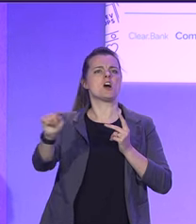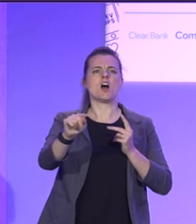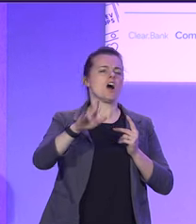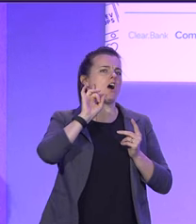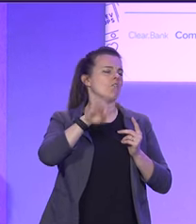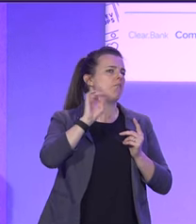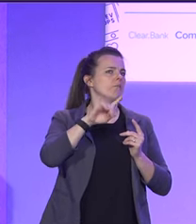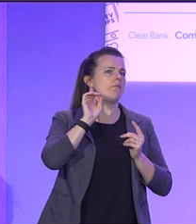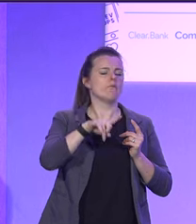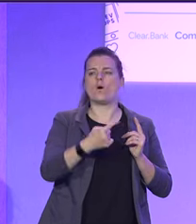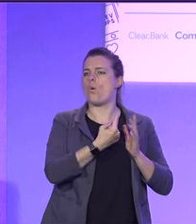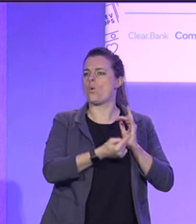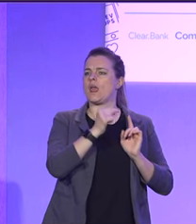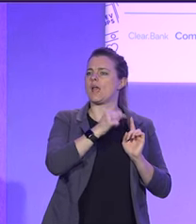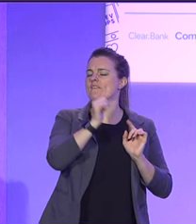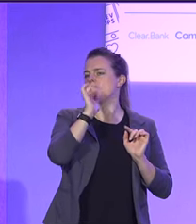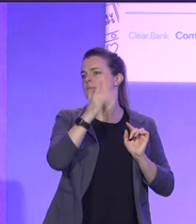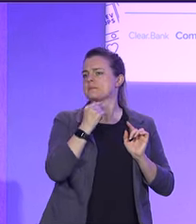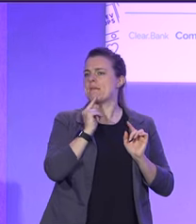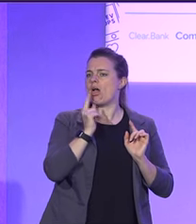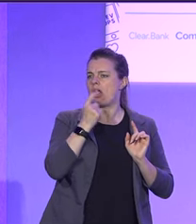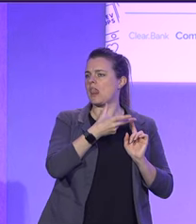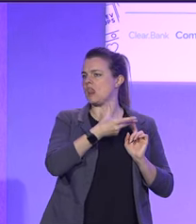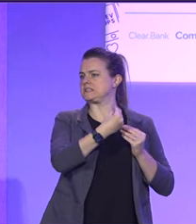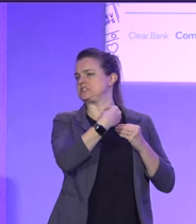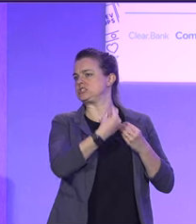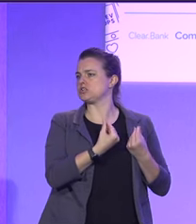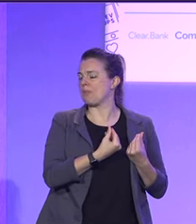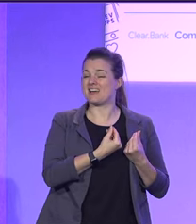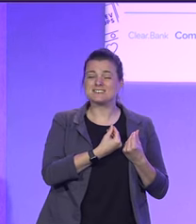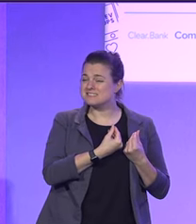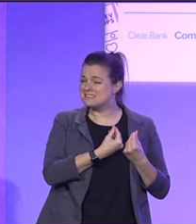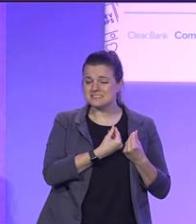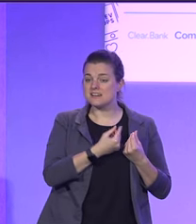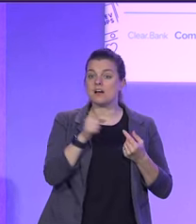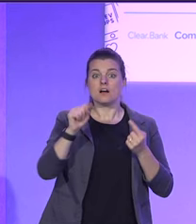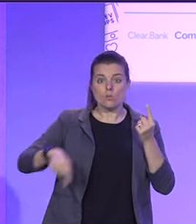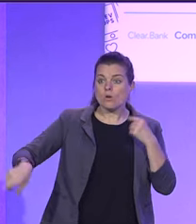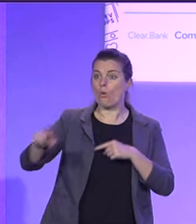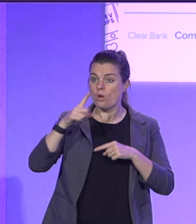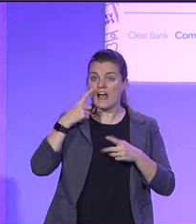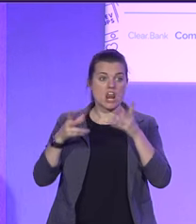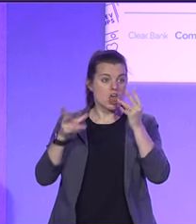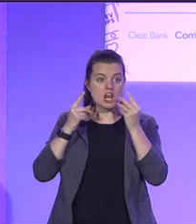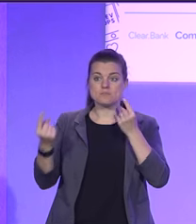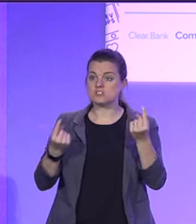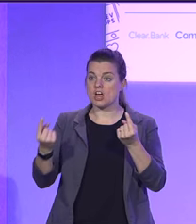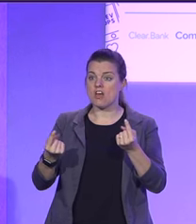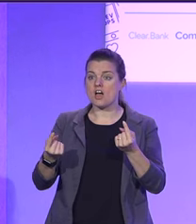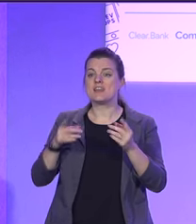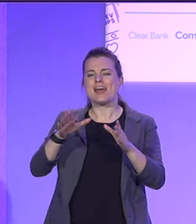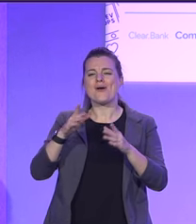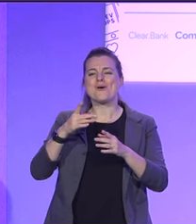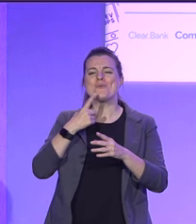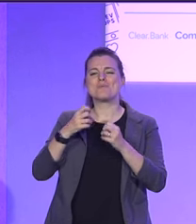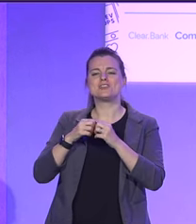share, is working on some cool things, have solved some cool problems. So back to the Pac-Man, let someone in. Don't only let them in just because it's nice